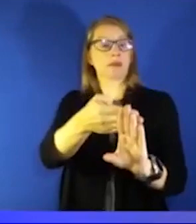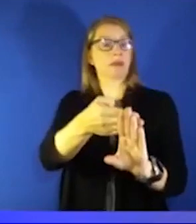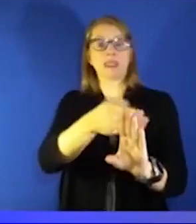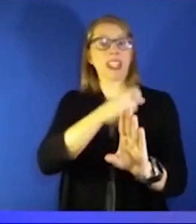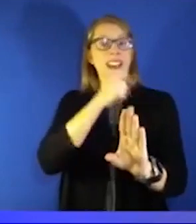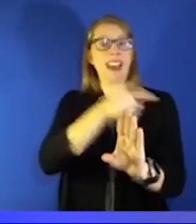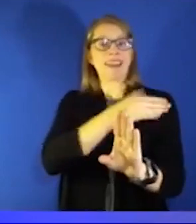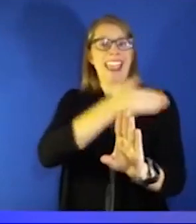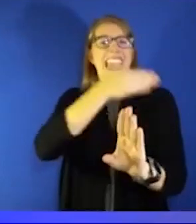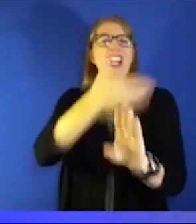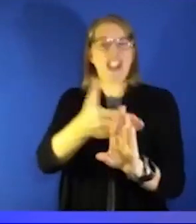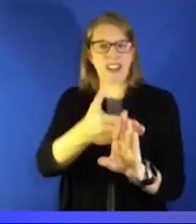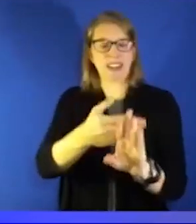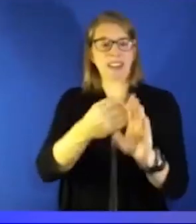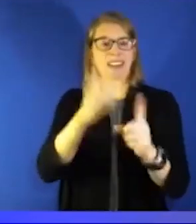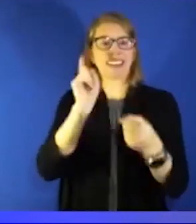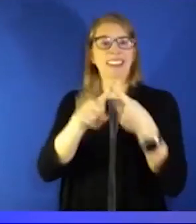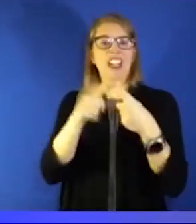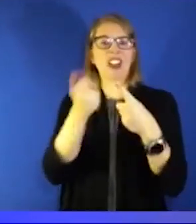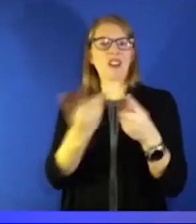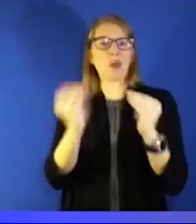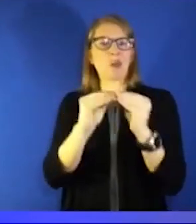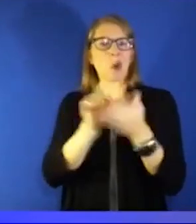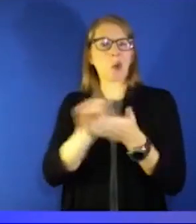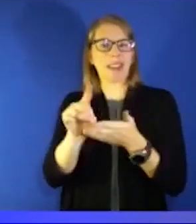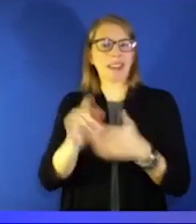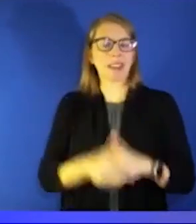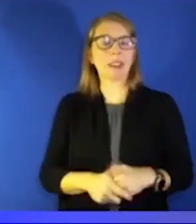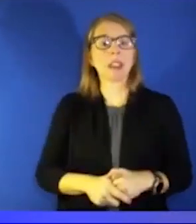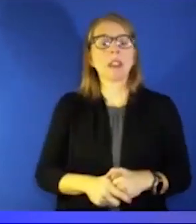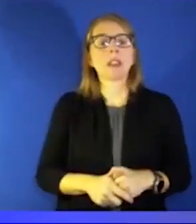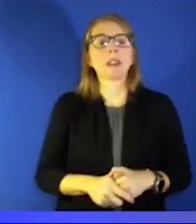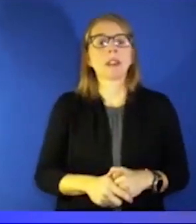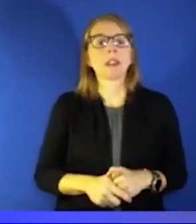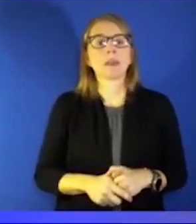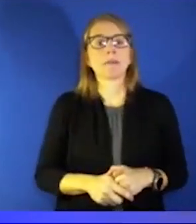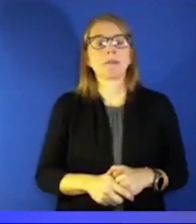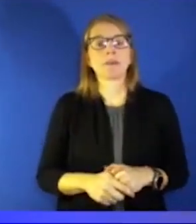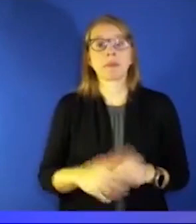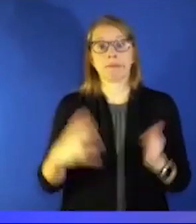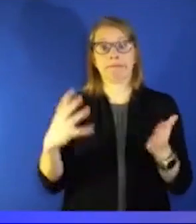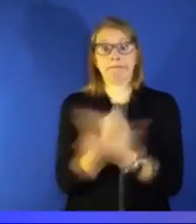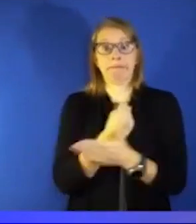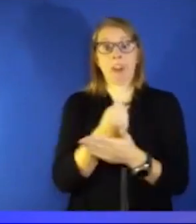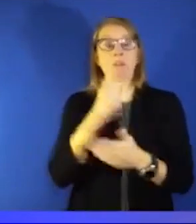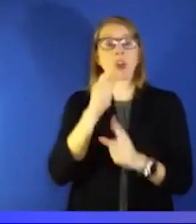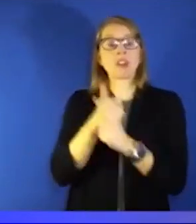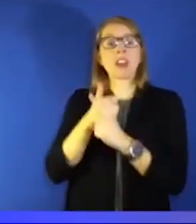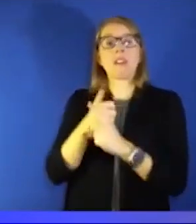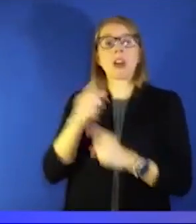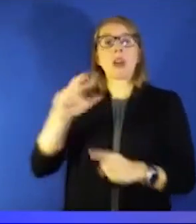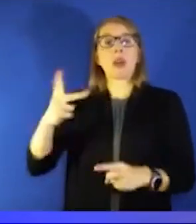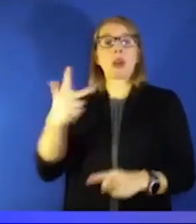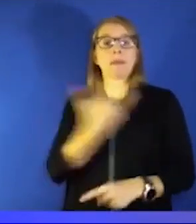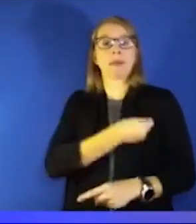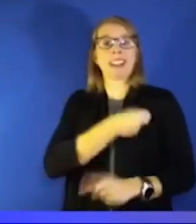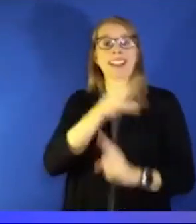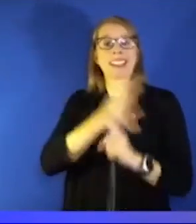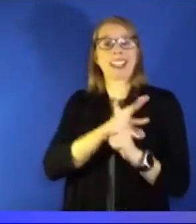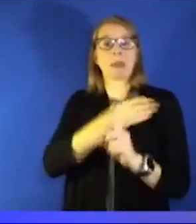until a few more weeks. The main advantage of you getting a booster 6 months out would be